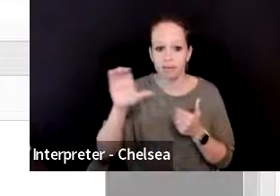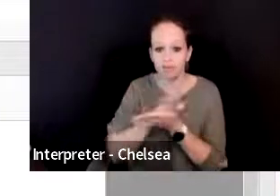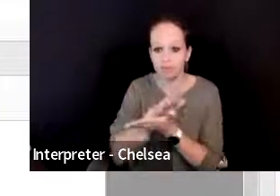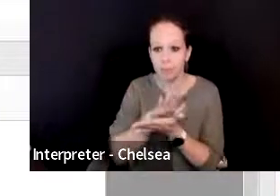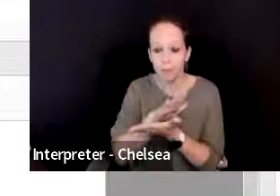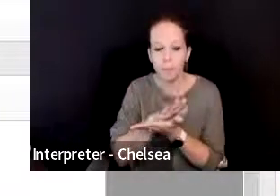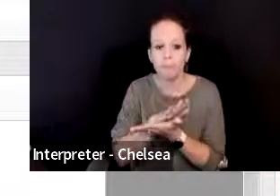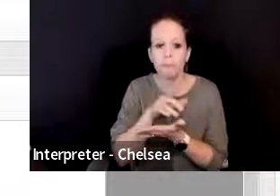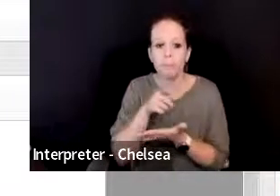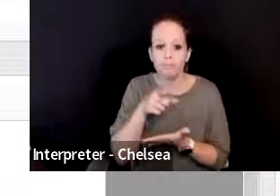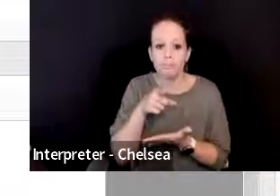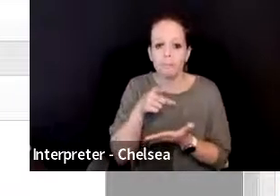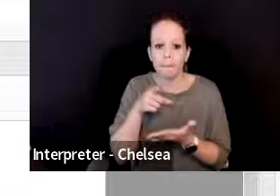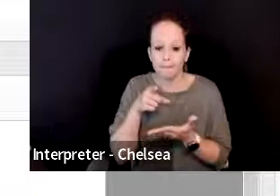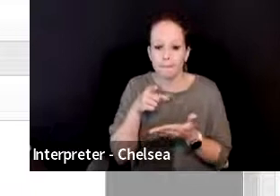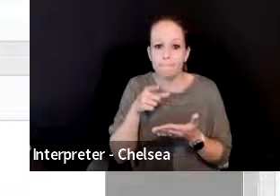where